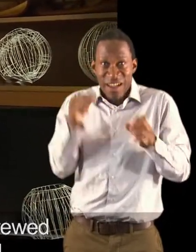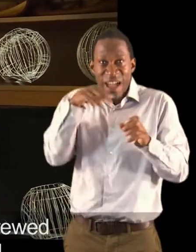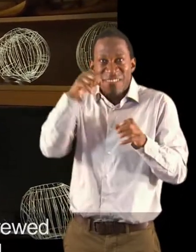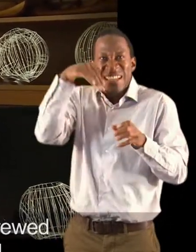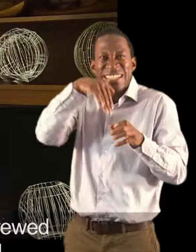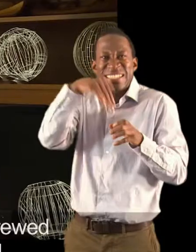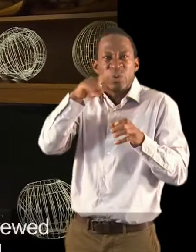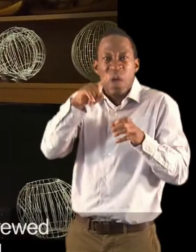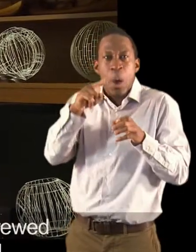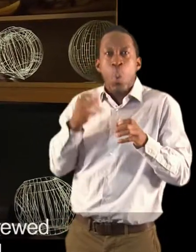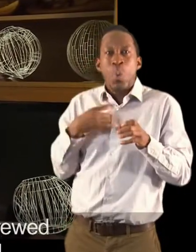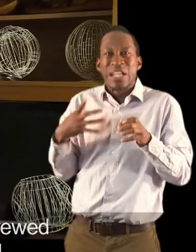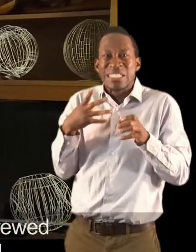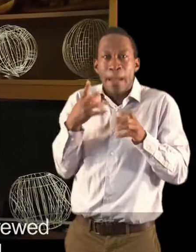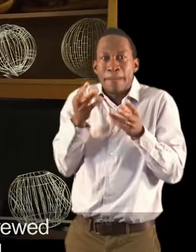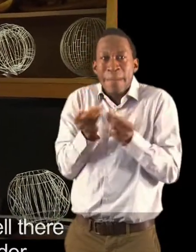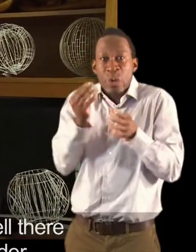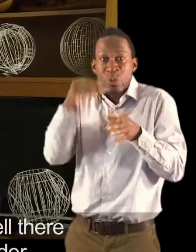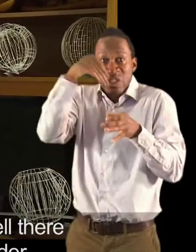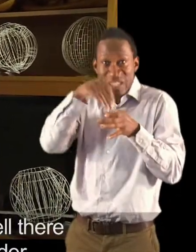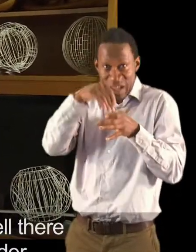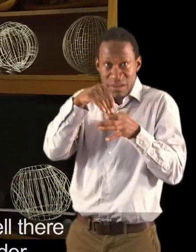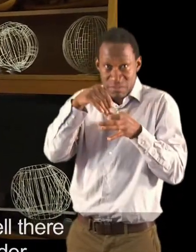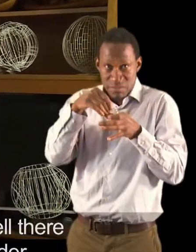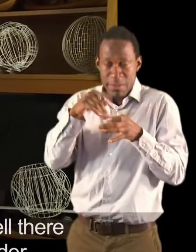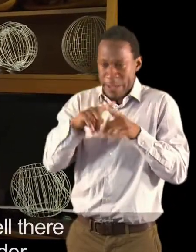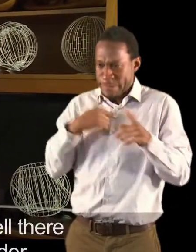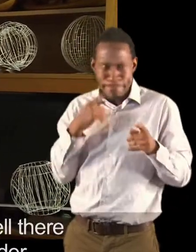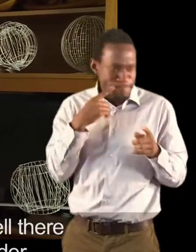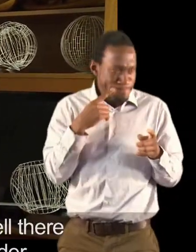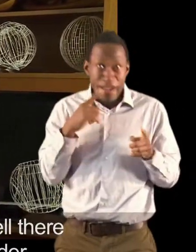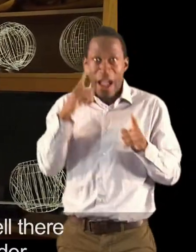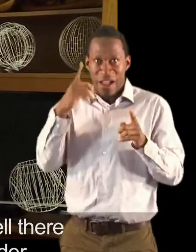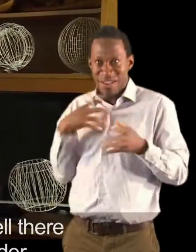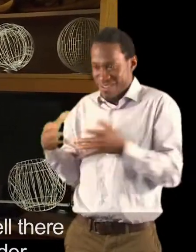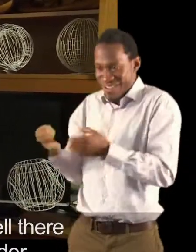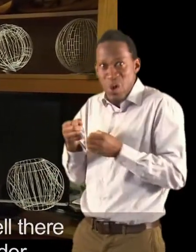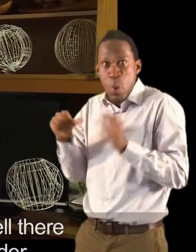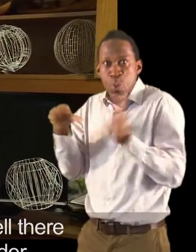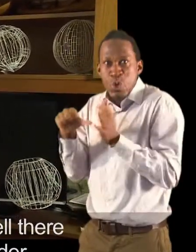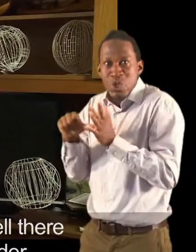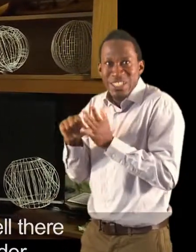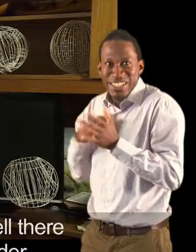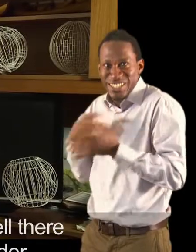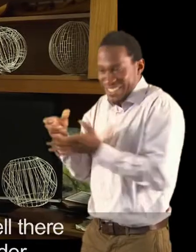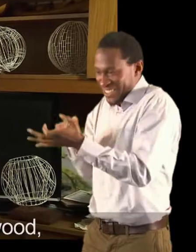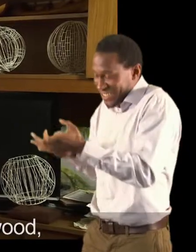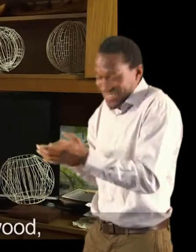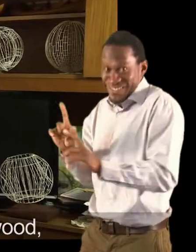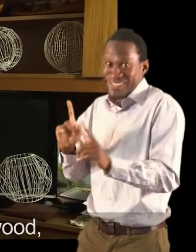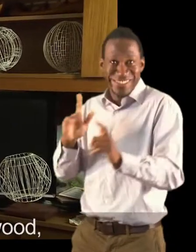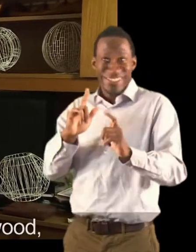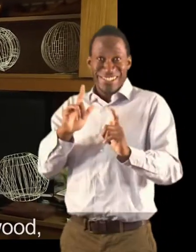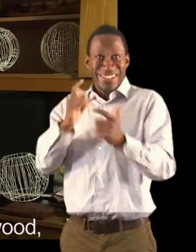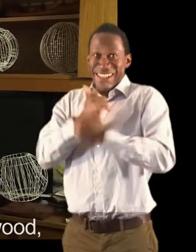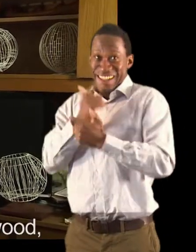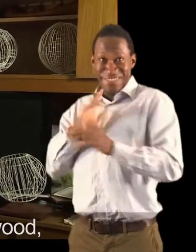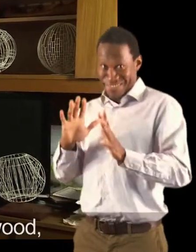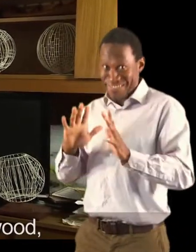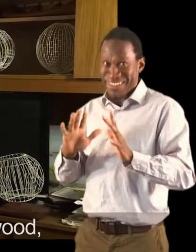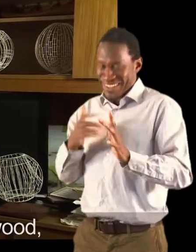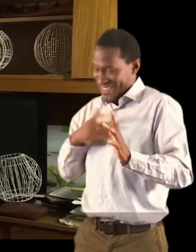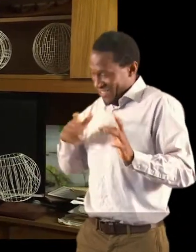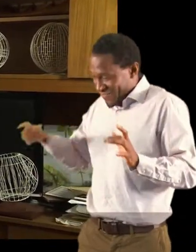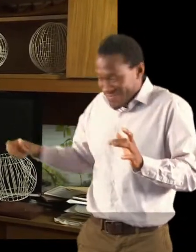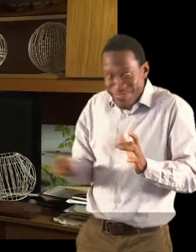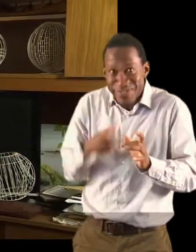Which we did. We unscrewed the back of the shell, and in the back of the shell there was a lot of white powder. And we got a piece